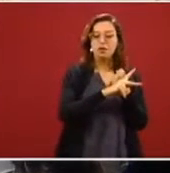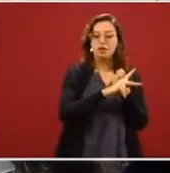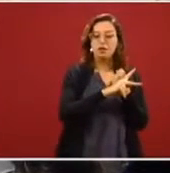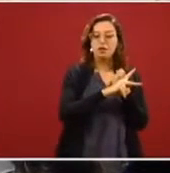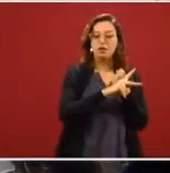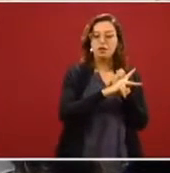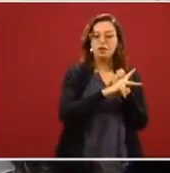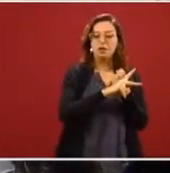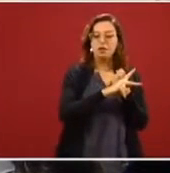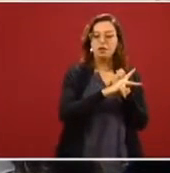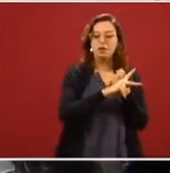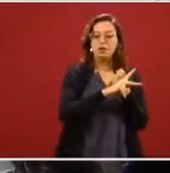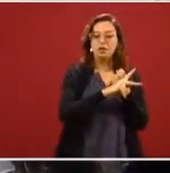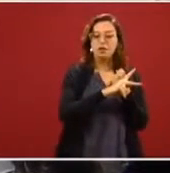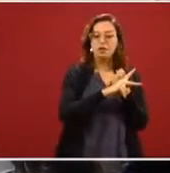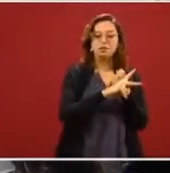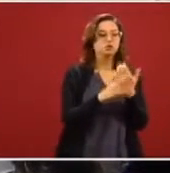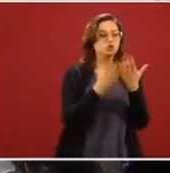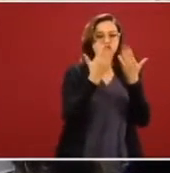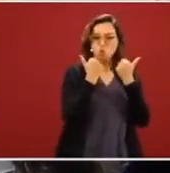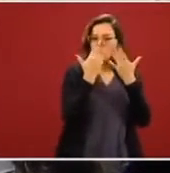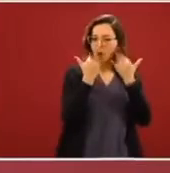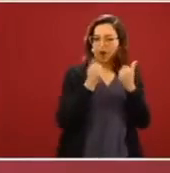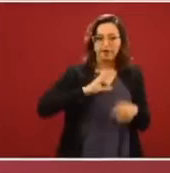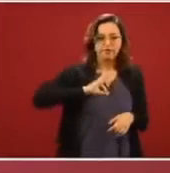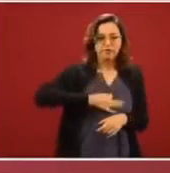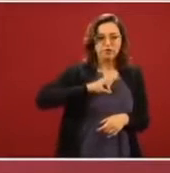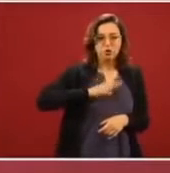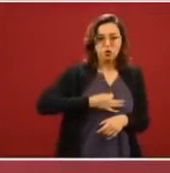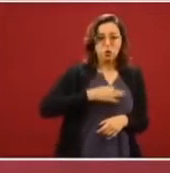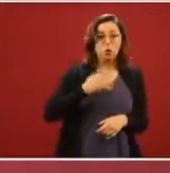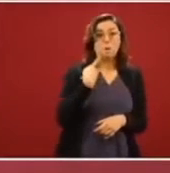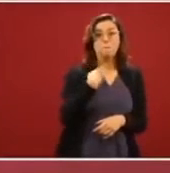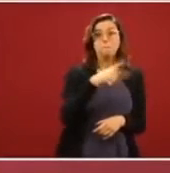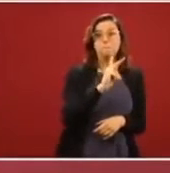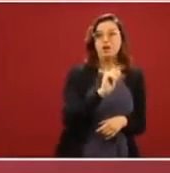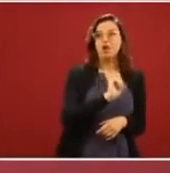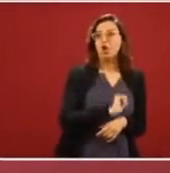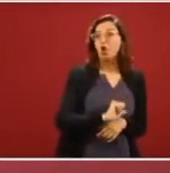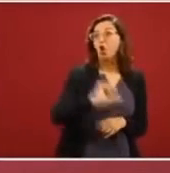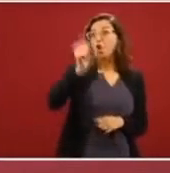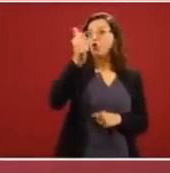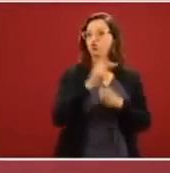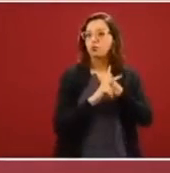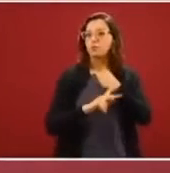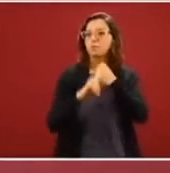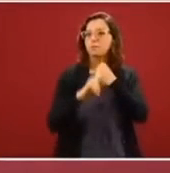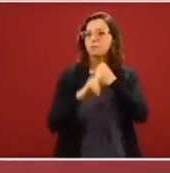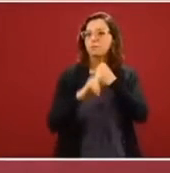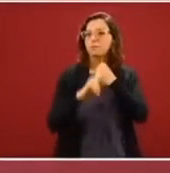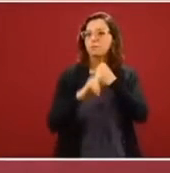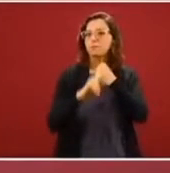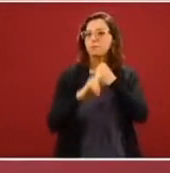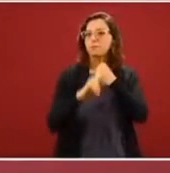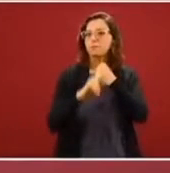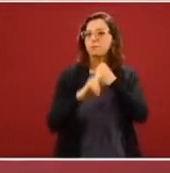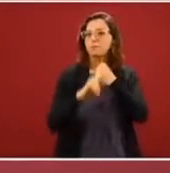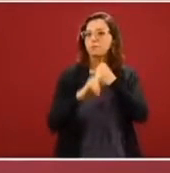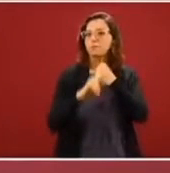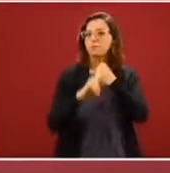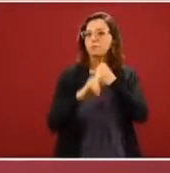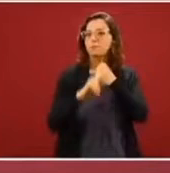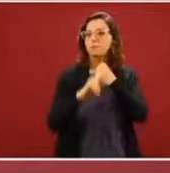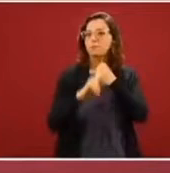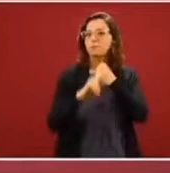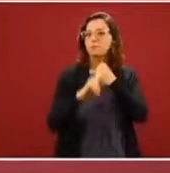y esto And in a given country, ha ocurrido en todos y cada uno de los 174 países and this has